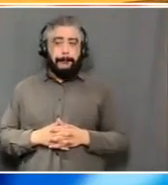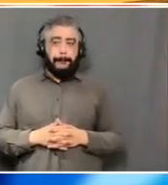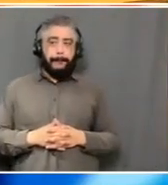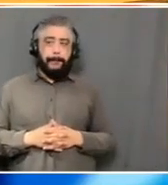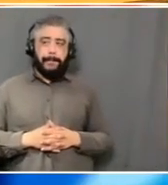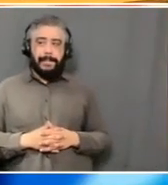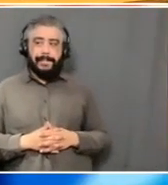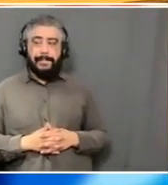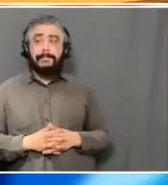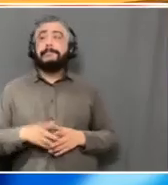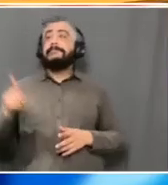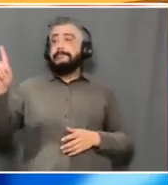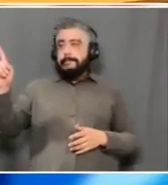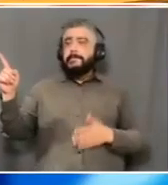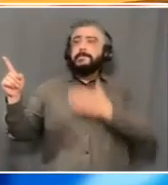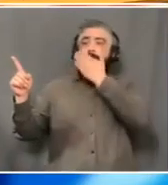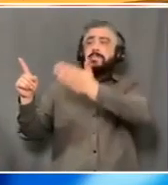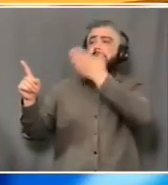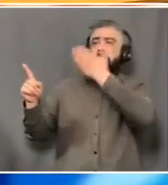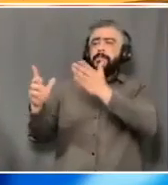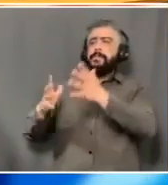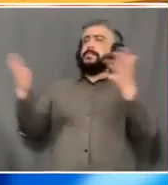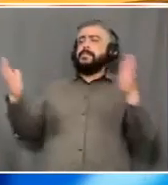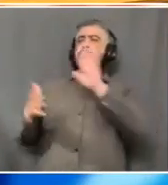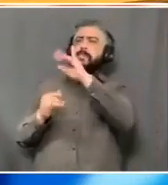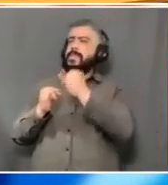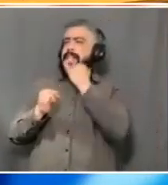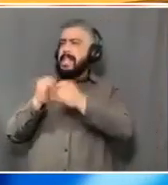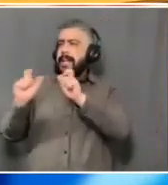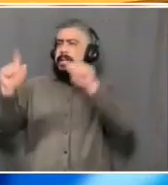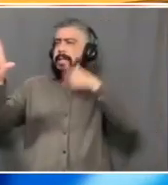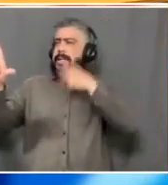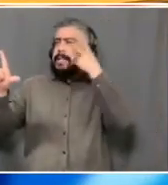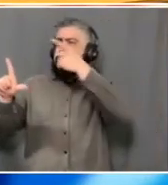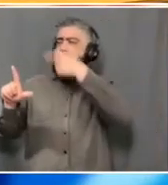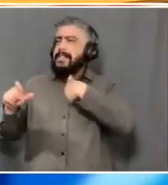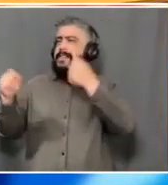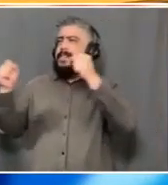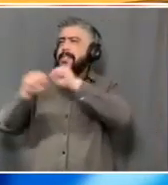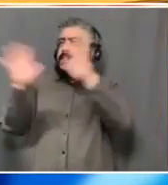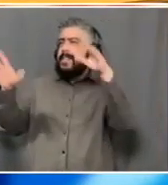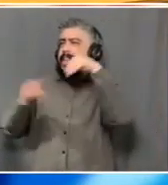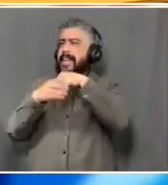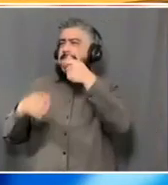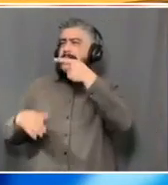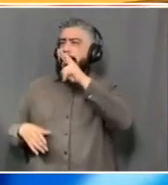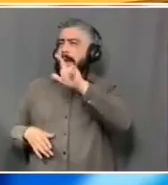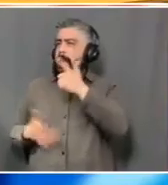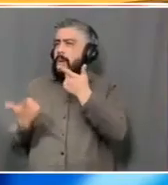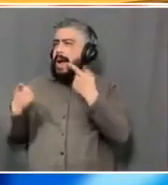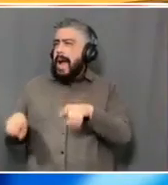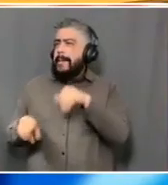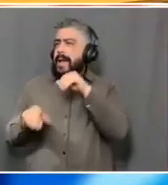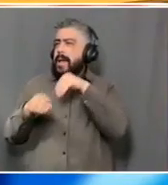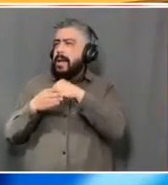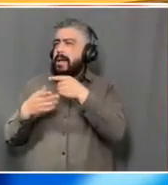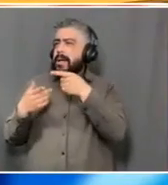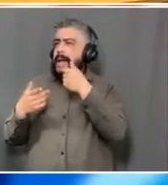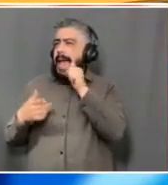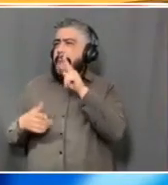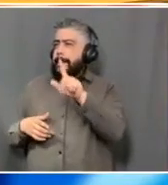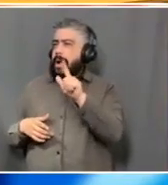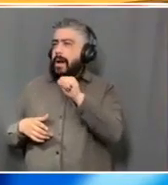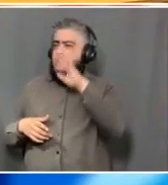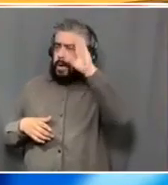Thank you very much. And in your last slide, I see there's nothing in April. What could be taking place in April? I know